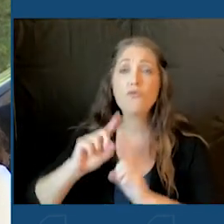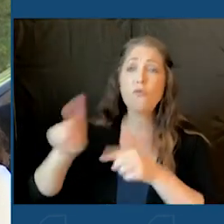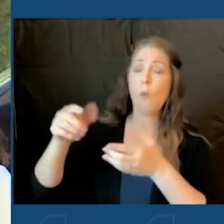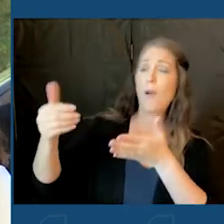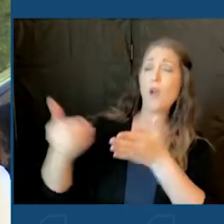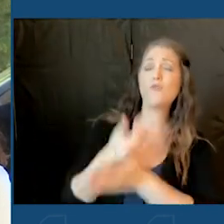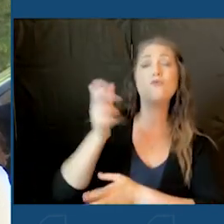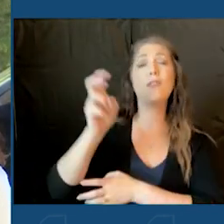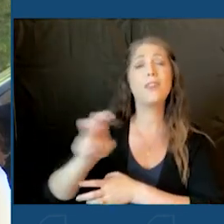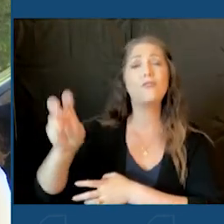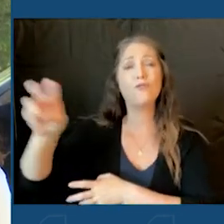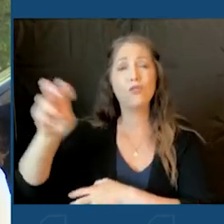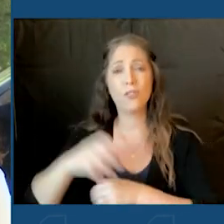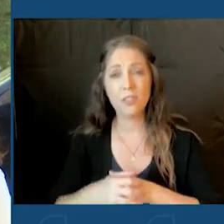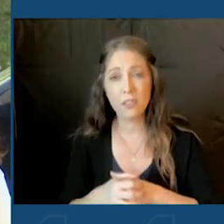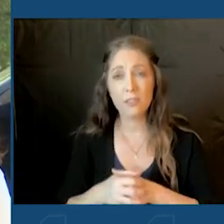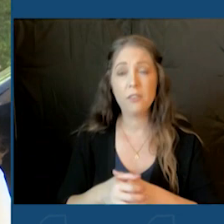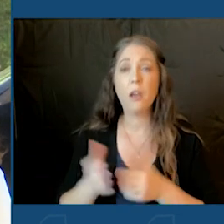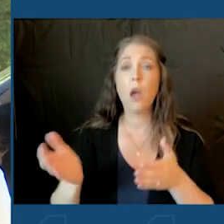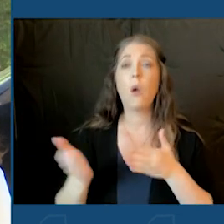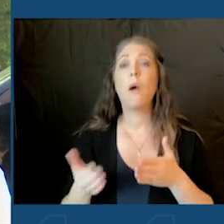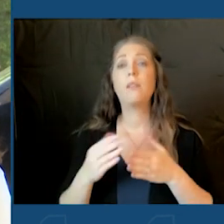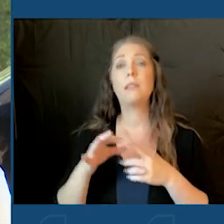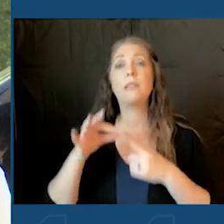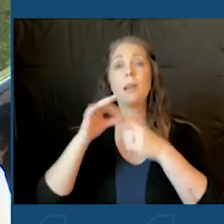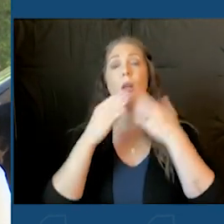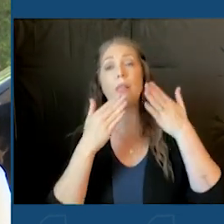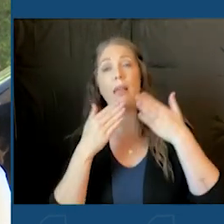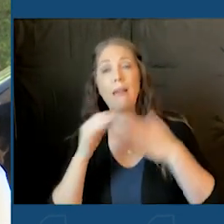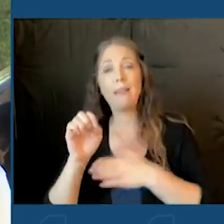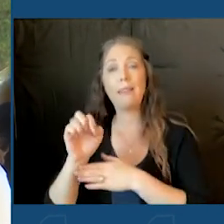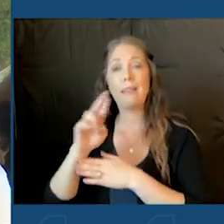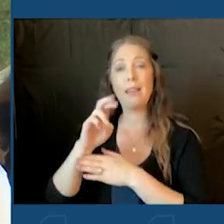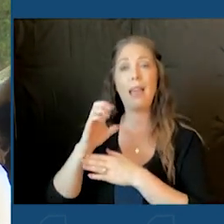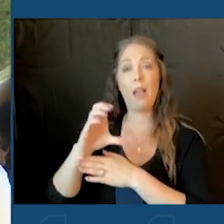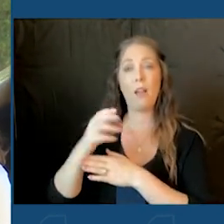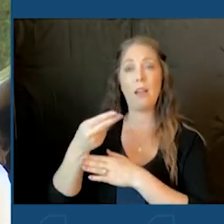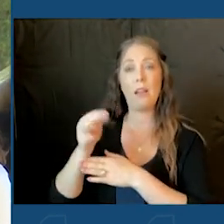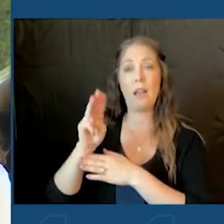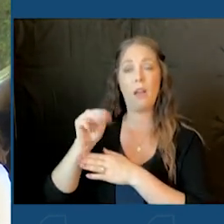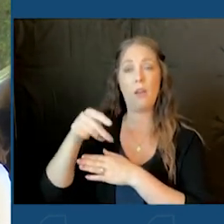And I do just want to do a special thank out to Eric Humphrey, park manager, and our